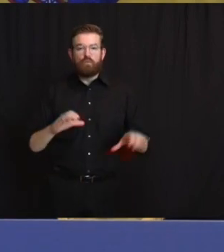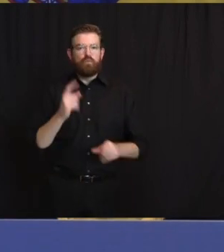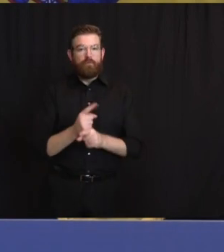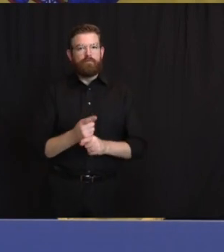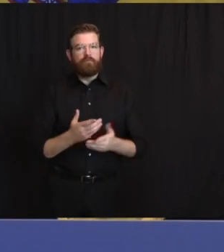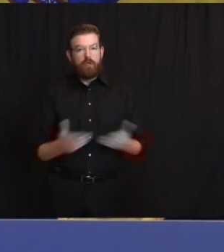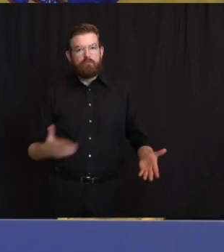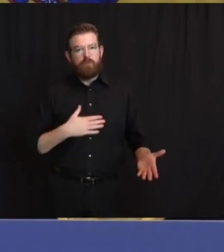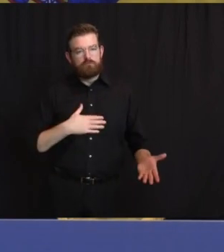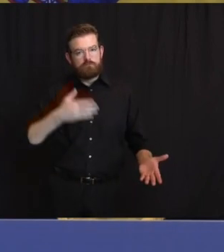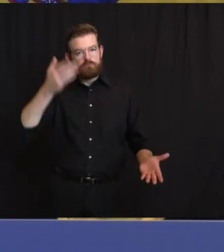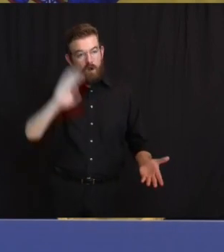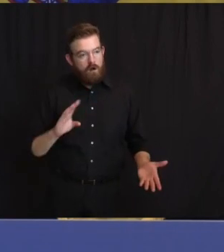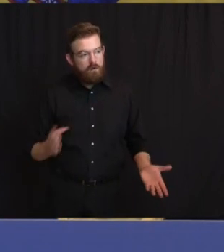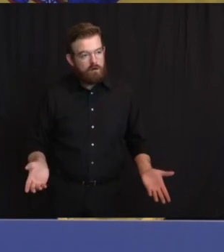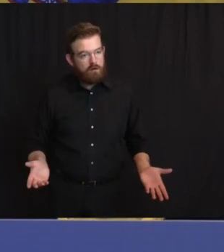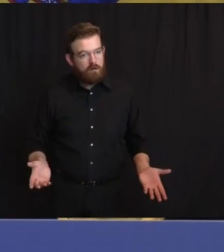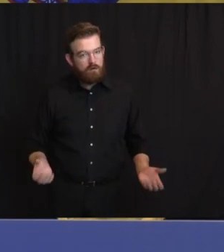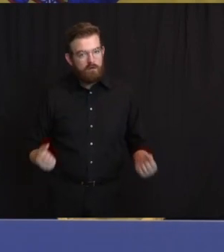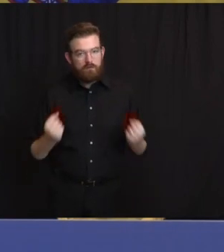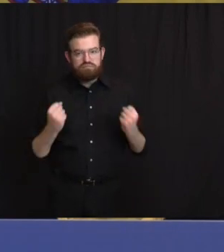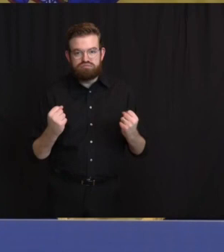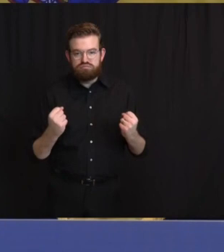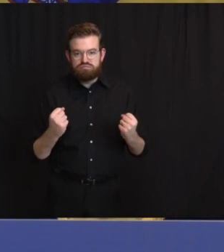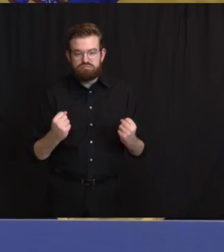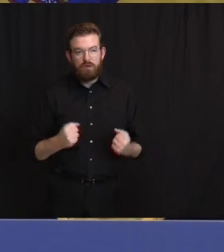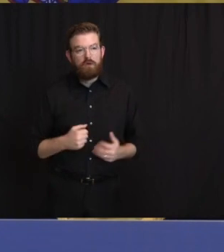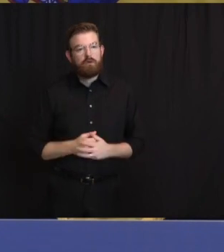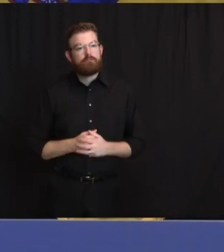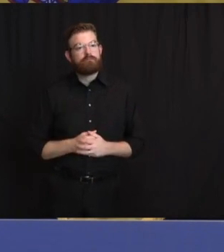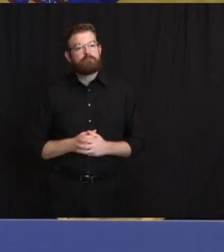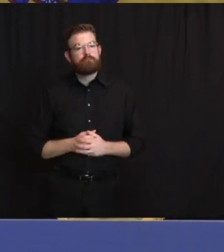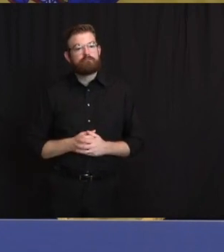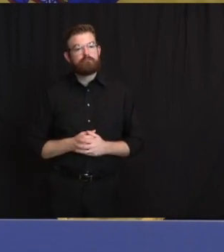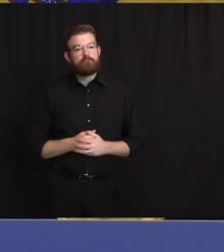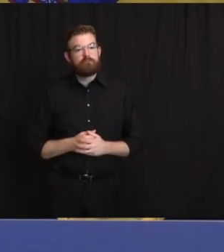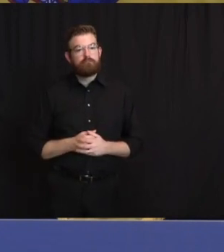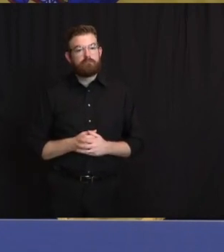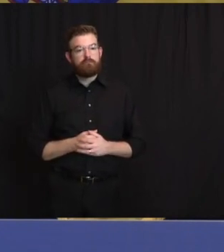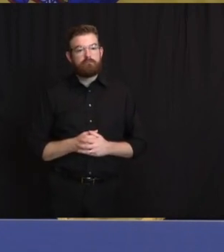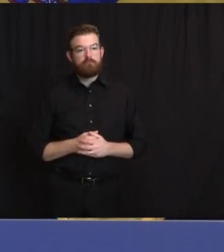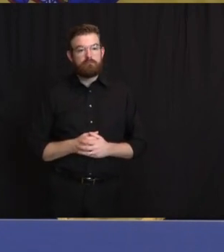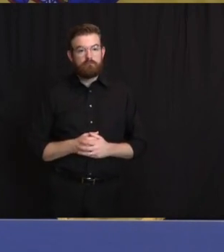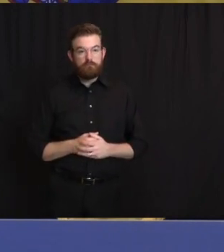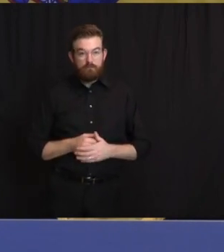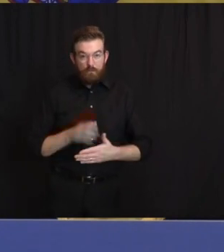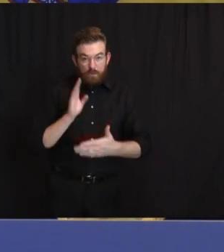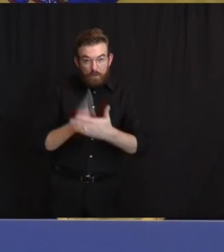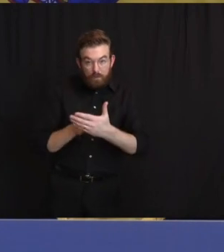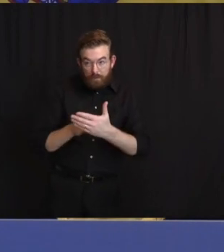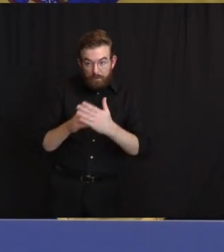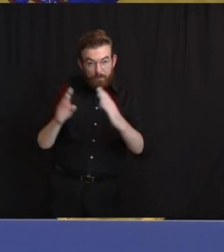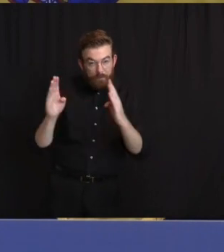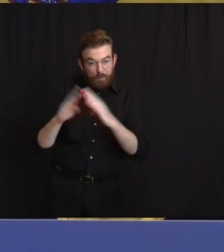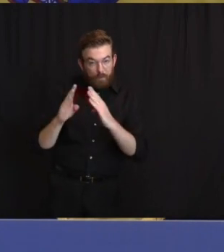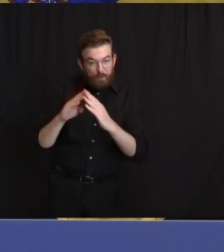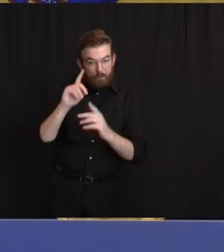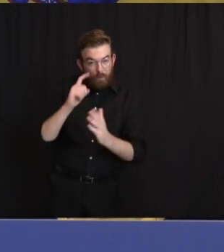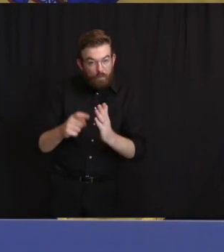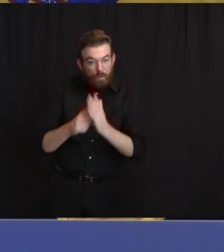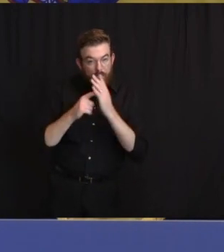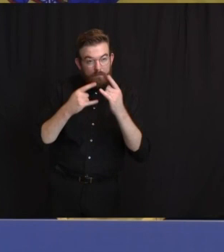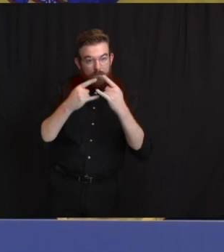suing communities that require face coverings, I mean, it's unfathomable. It's